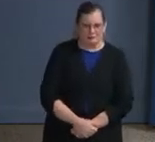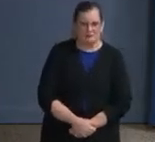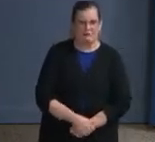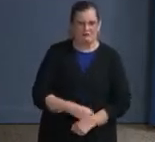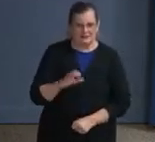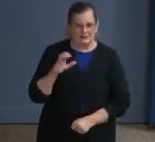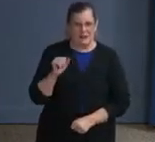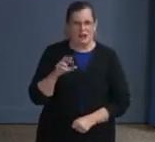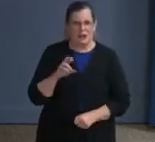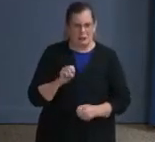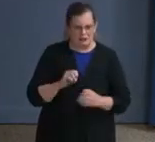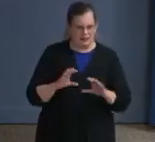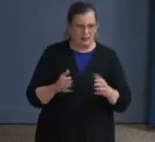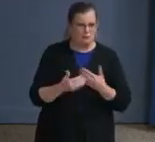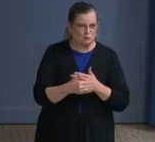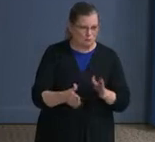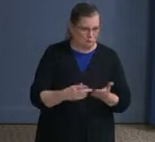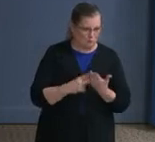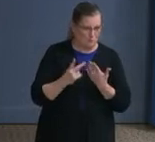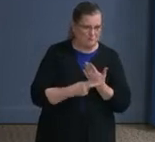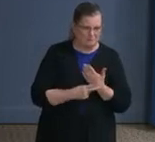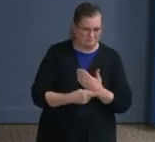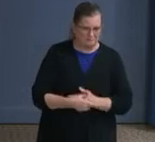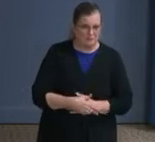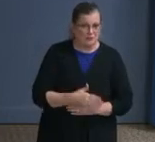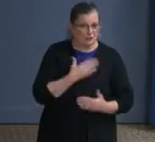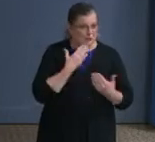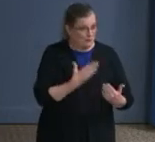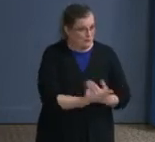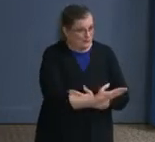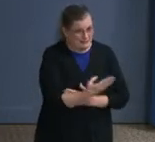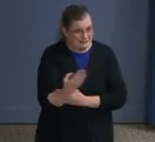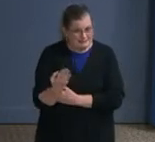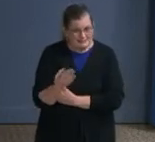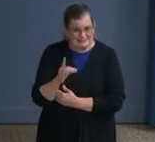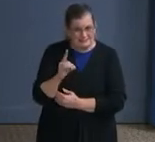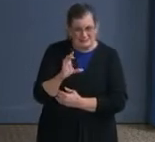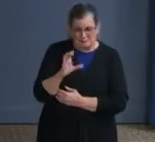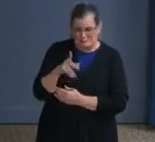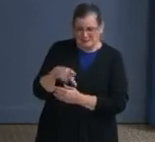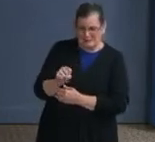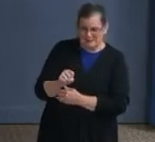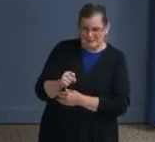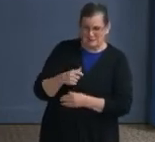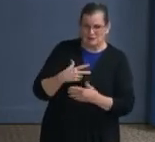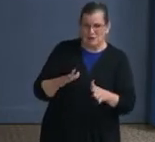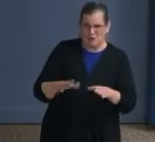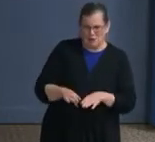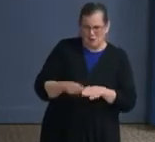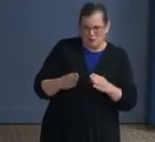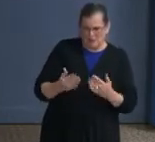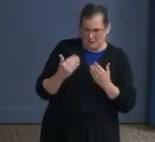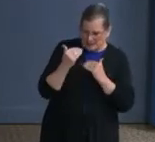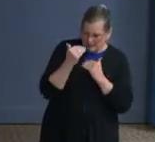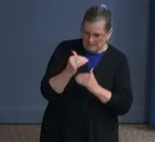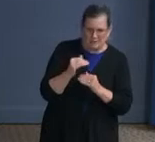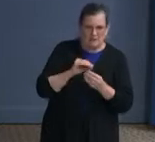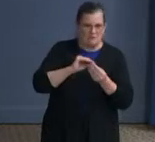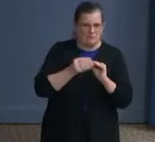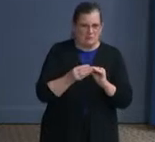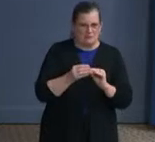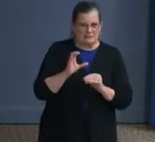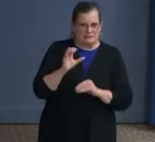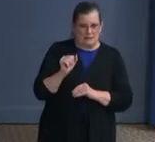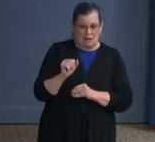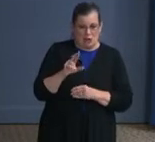Good morning. Thank you, Mayor. DCPS is excited to open a limited number of CARE classroom.